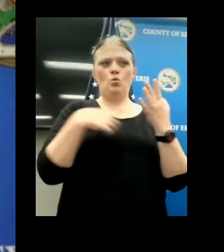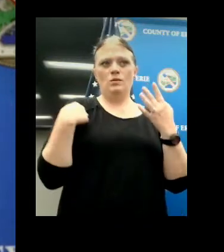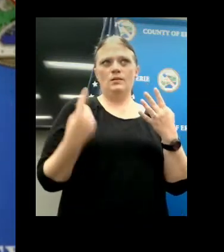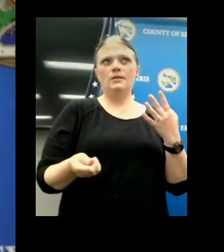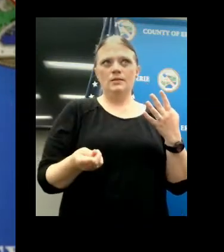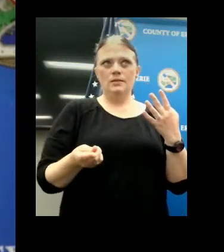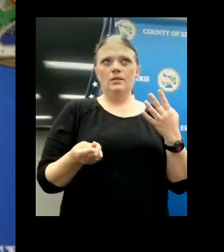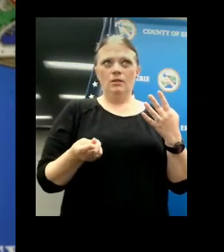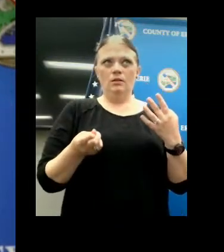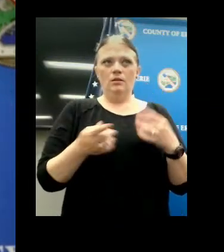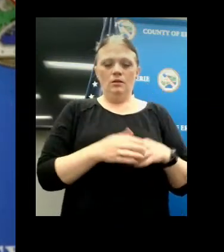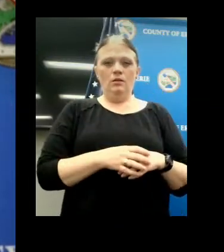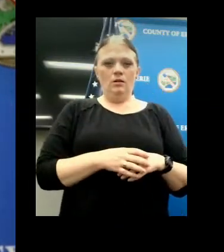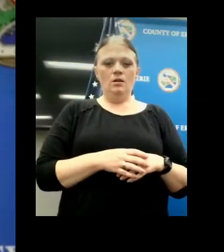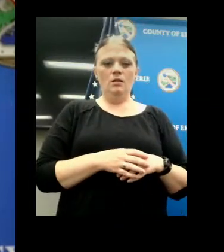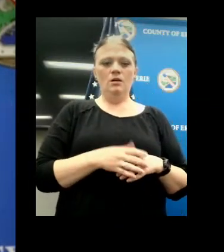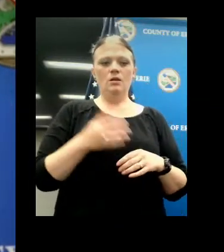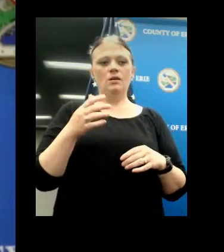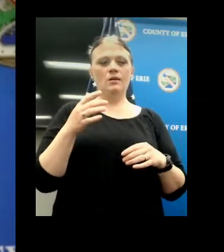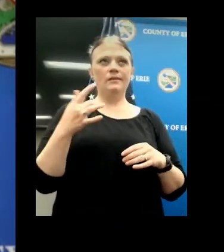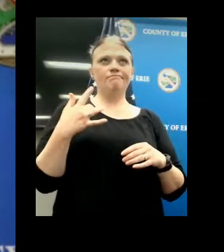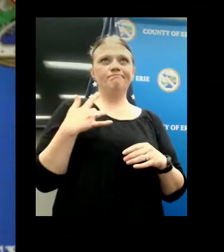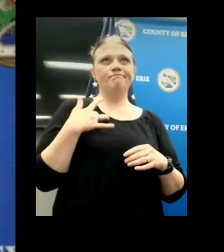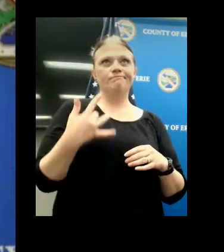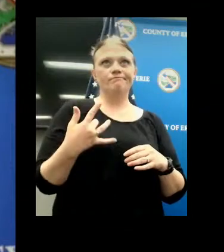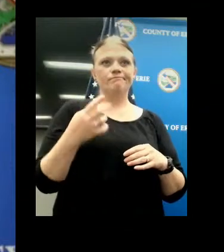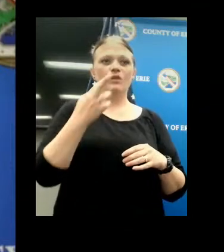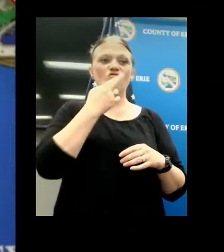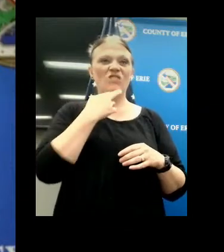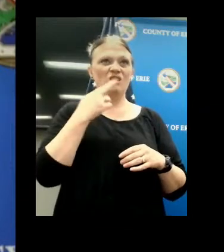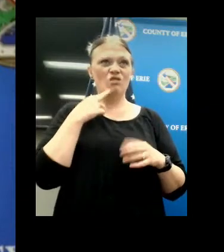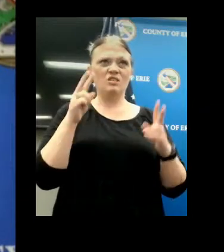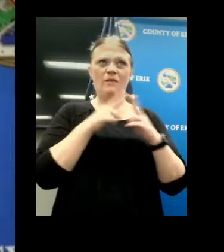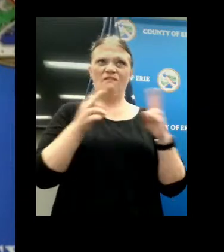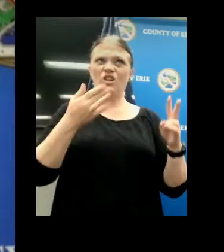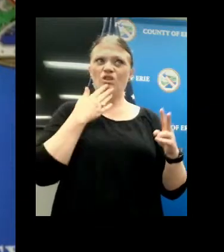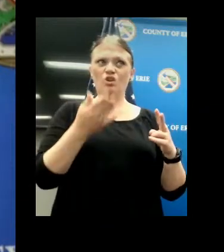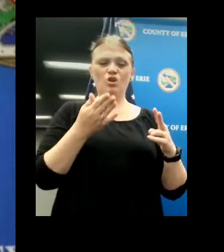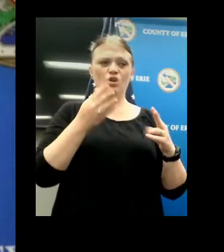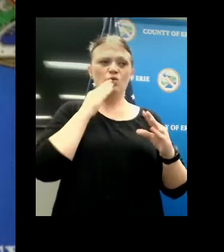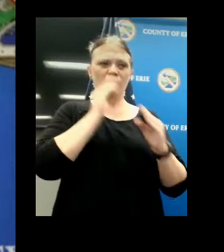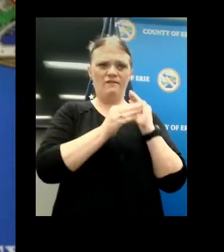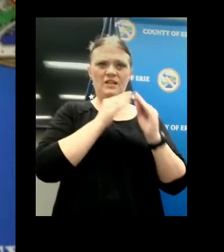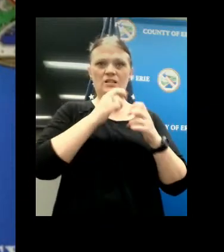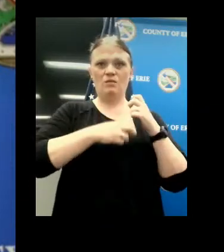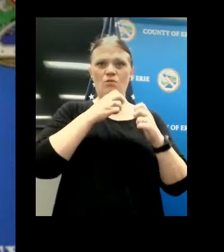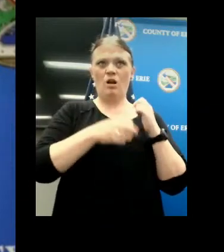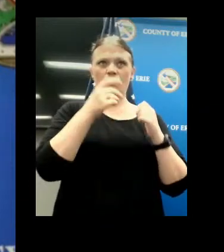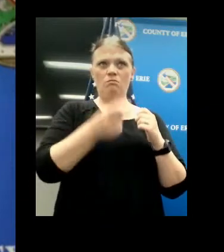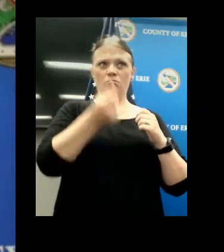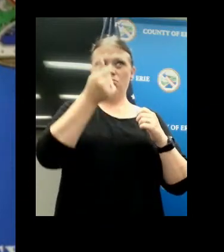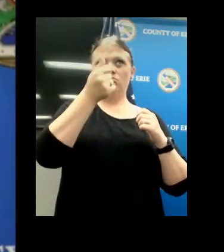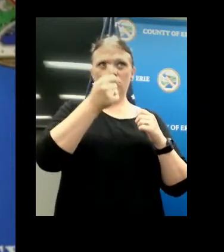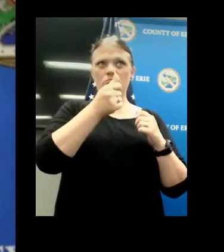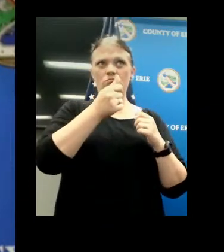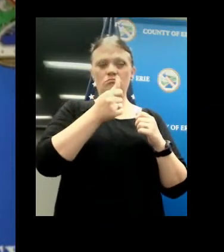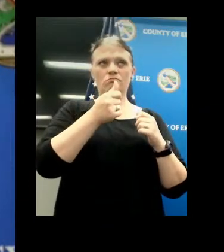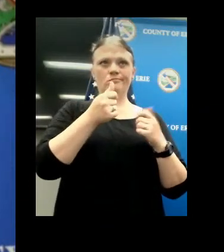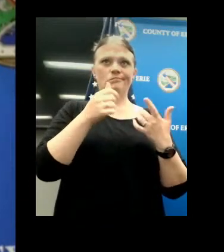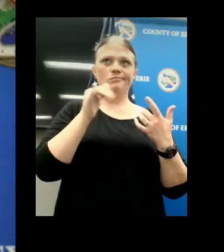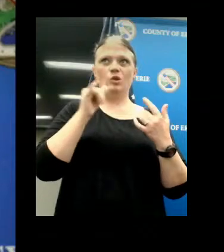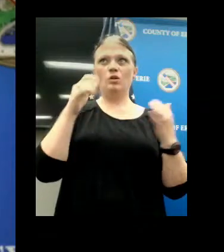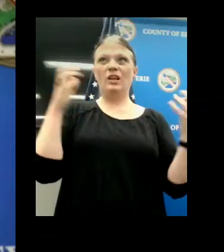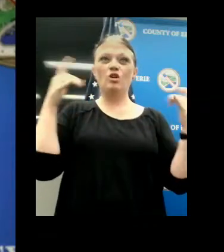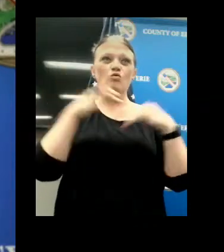since then. And usually restaurants have been very good of correcting the problem on site. Usually it's been